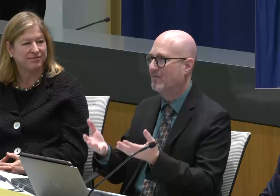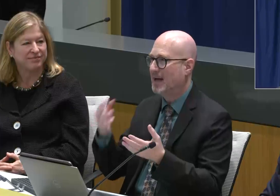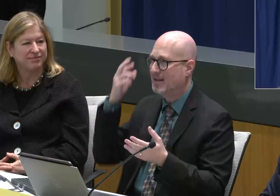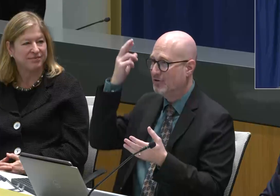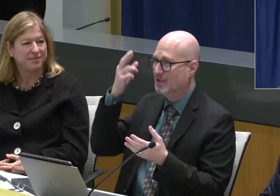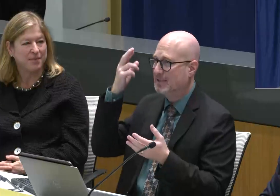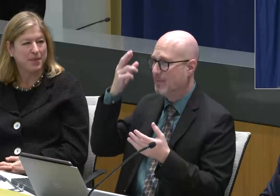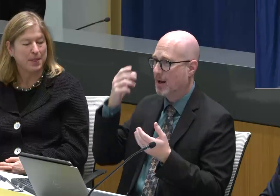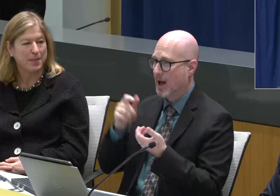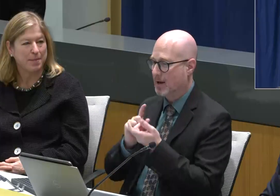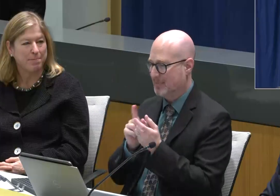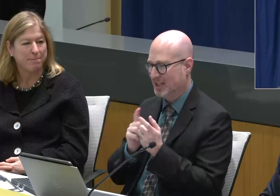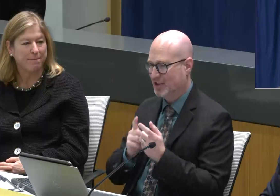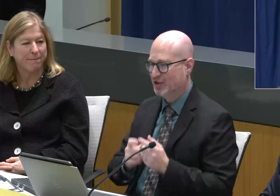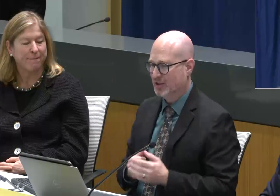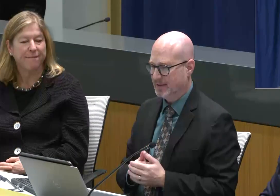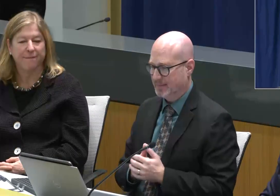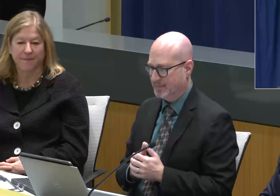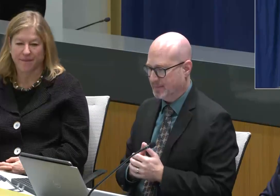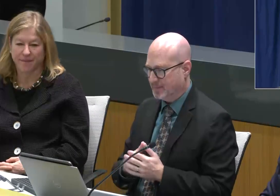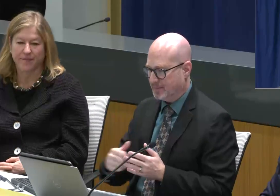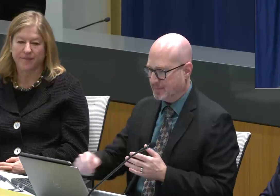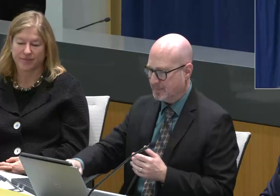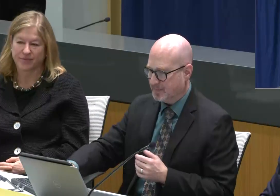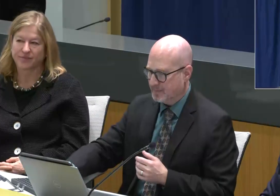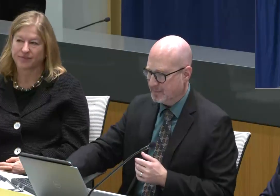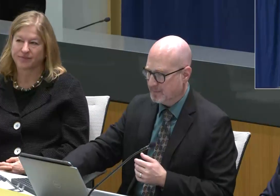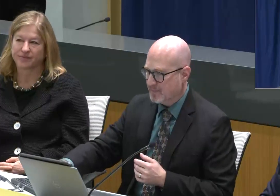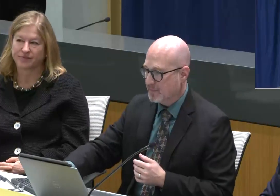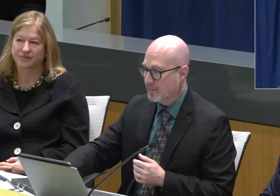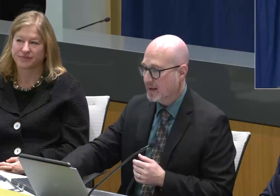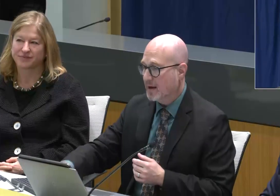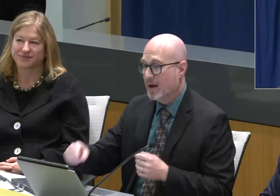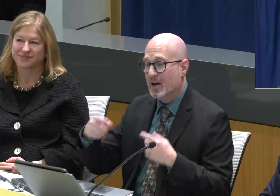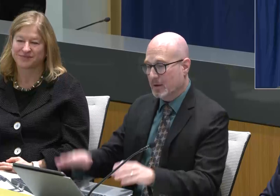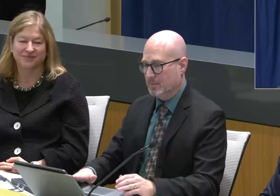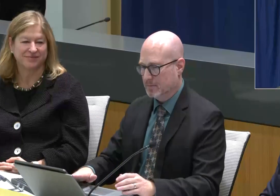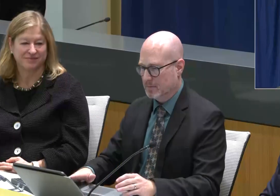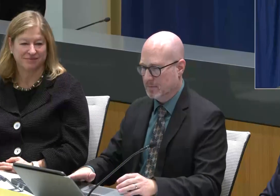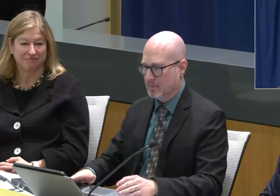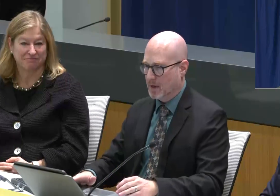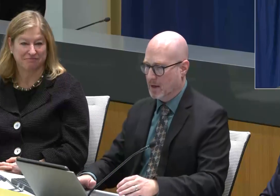with this meeting or providing reasonable accommodations.